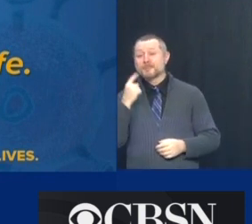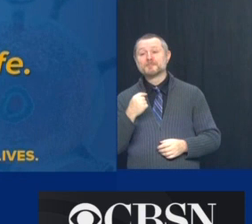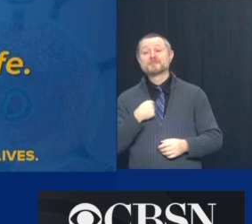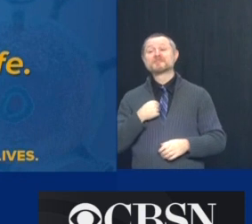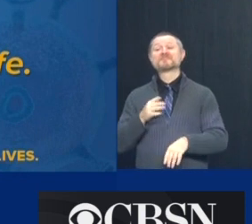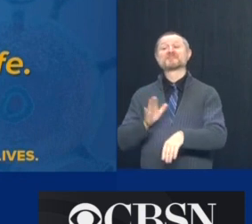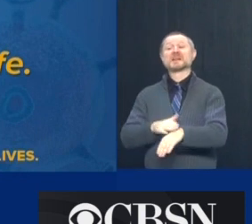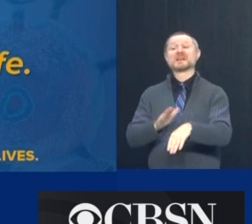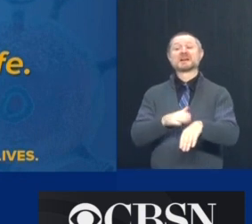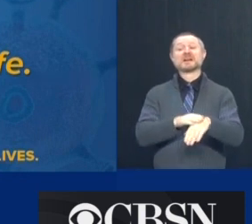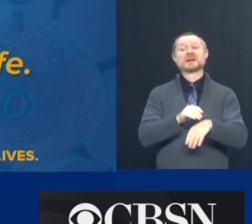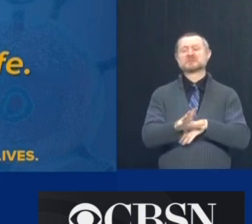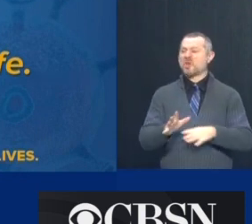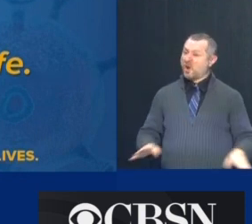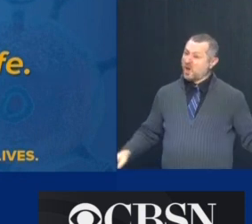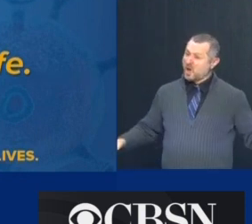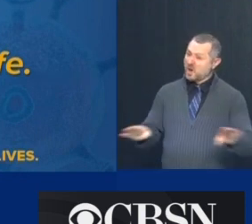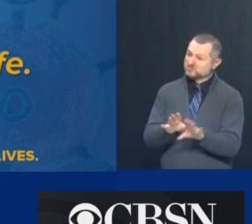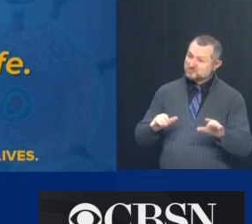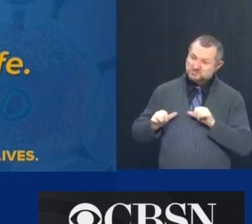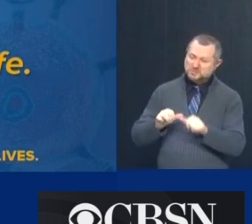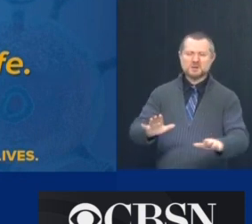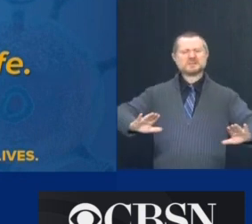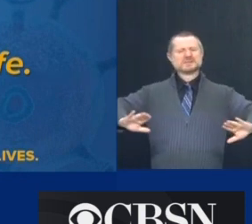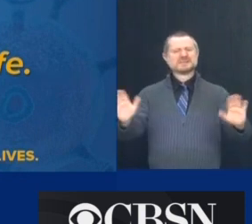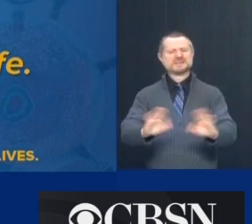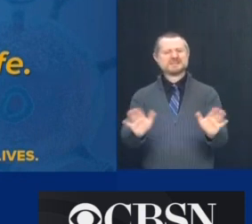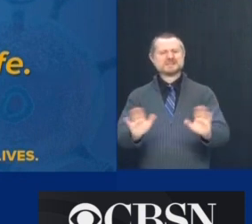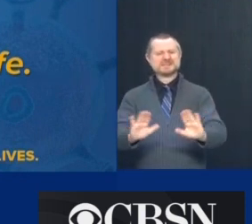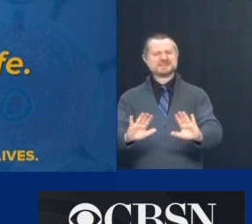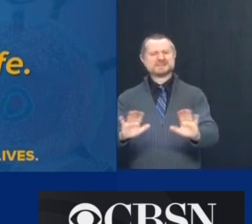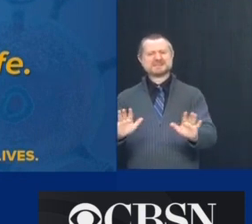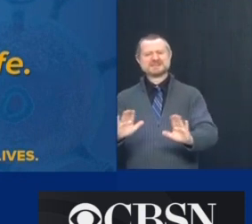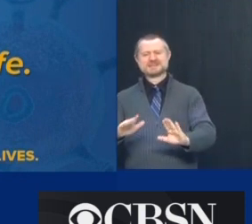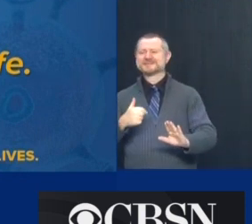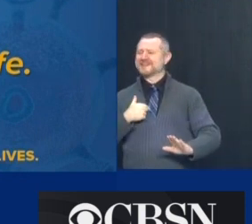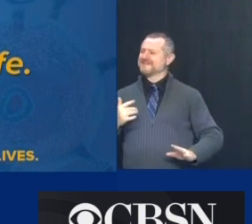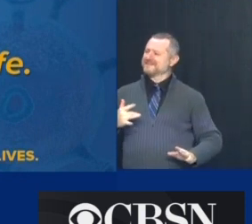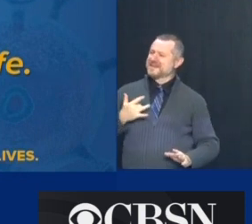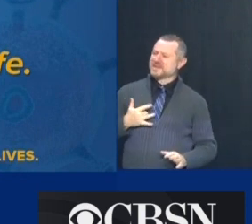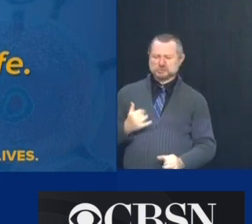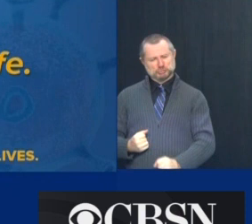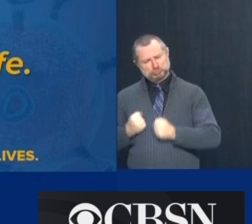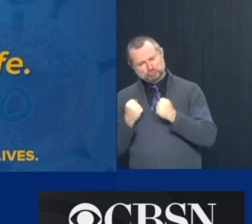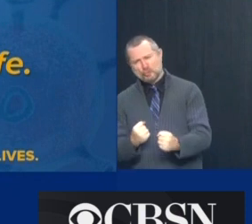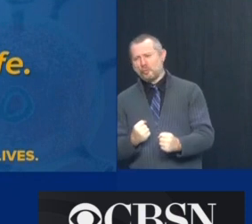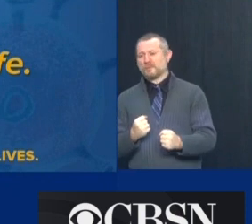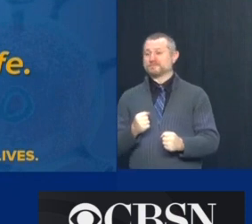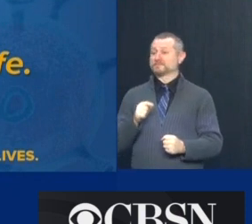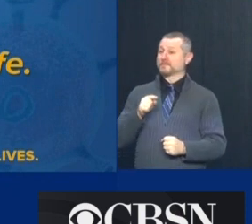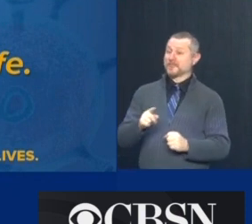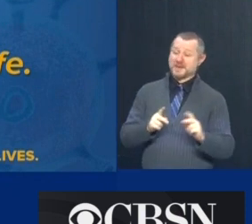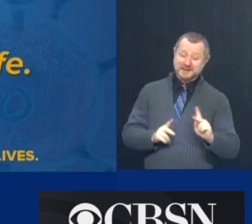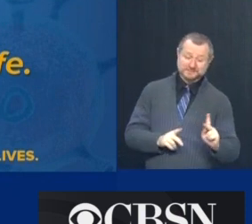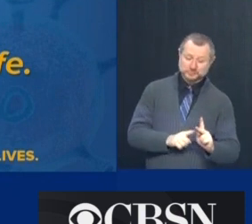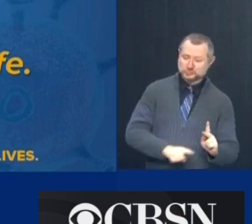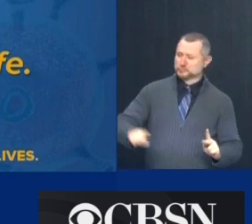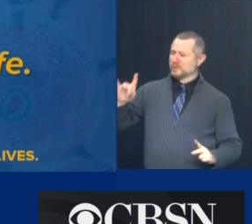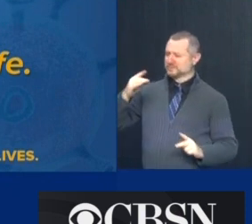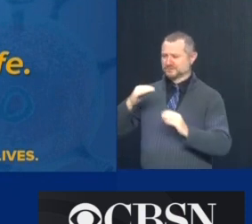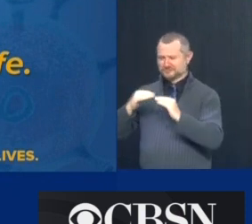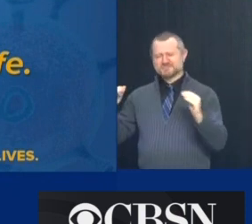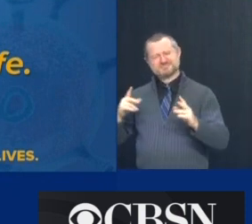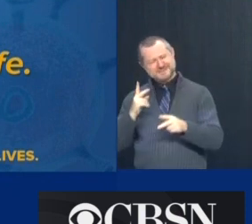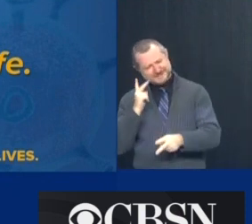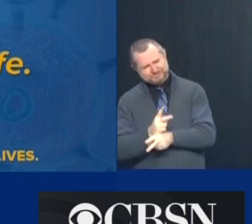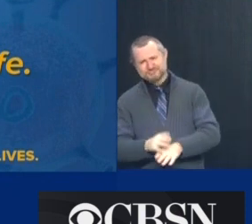don't. We believe in keeping especially K through 8 open. The